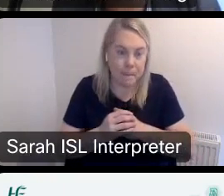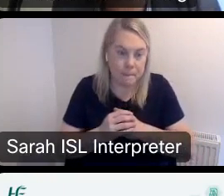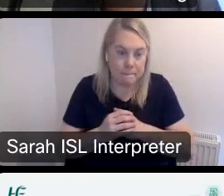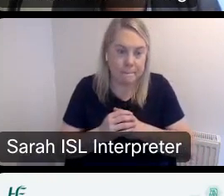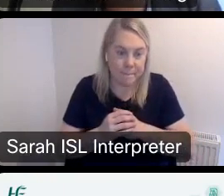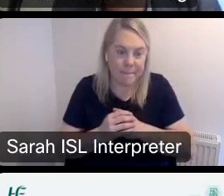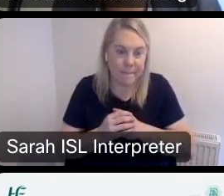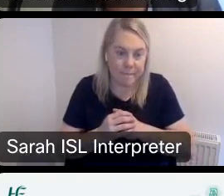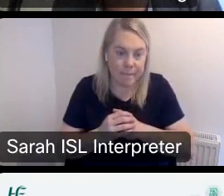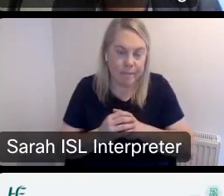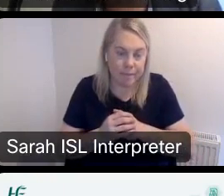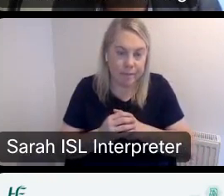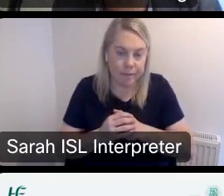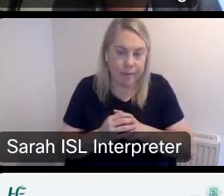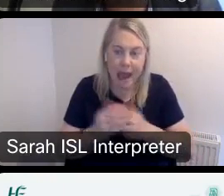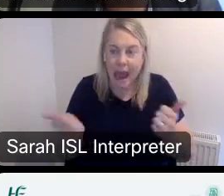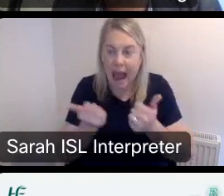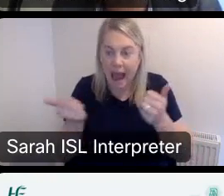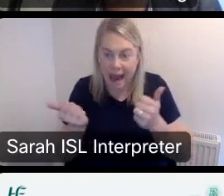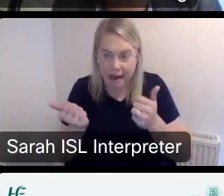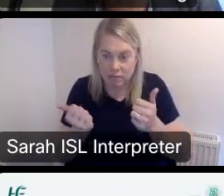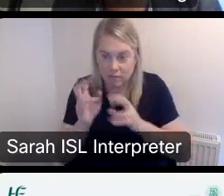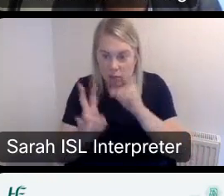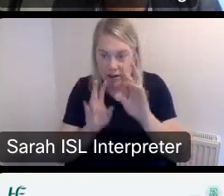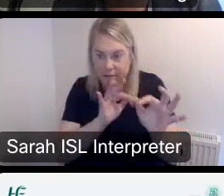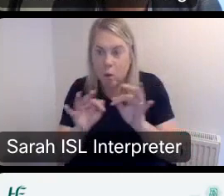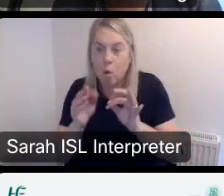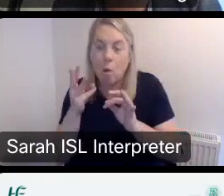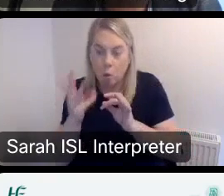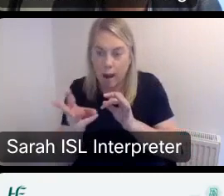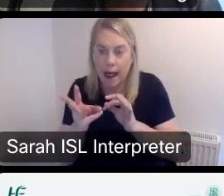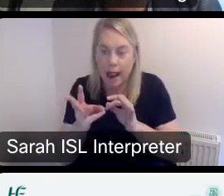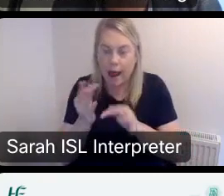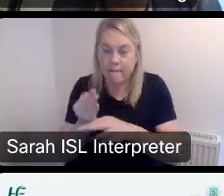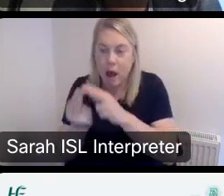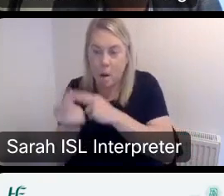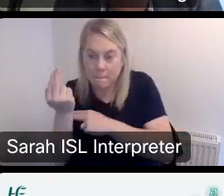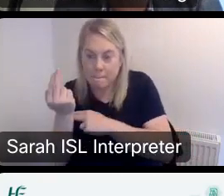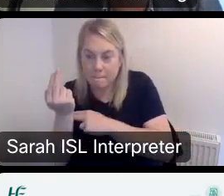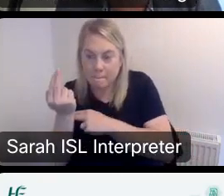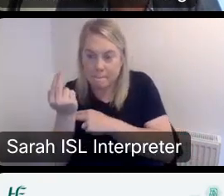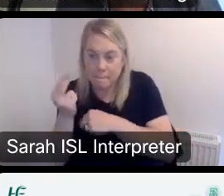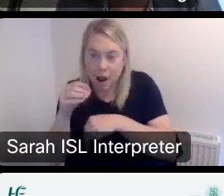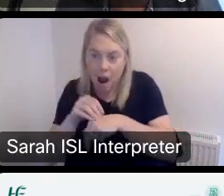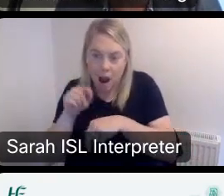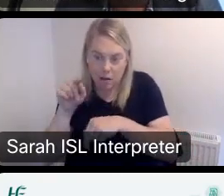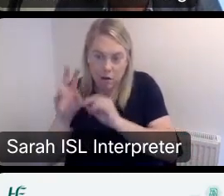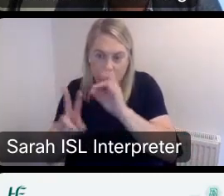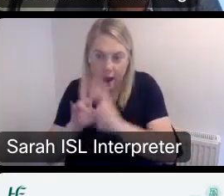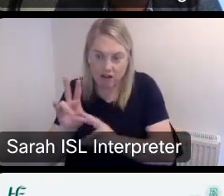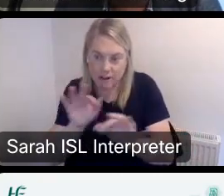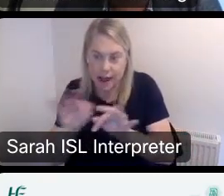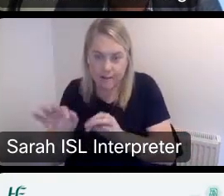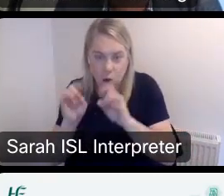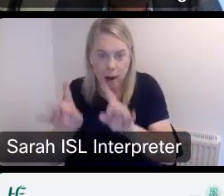whatever, we will take away and follow up on any queries that might arise as part of the discussion. So we might go on